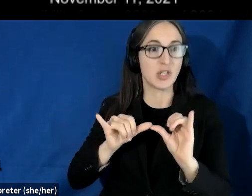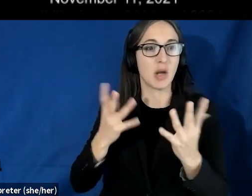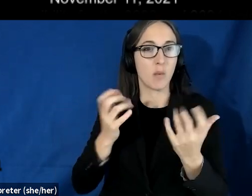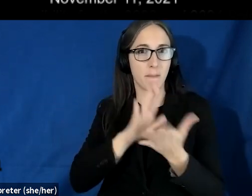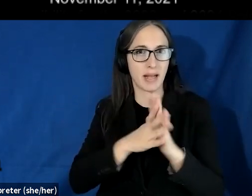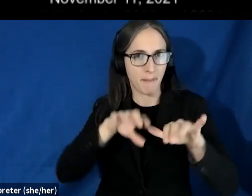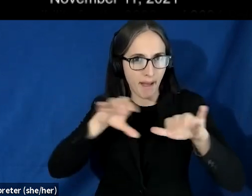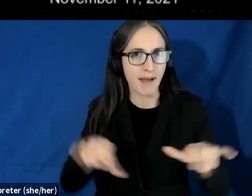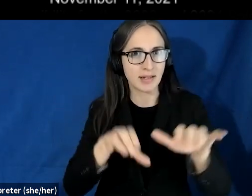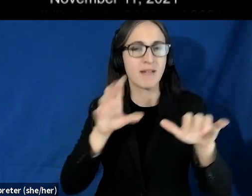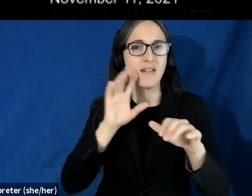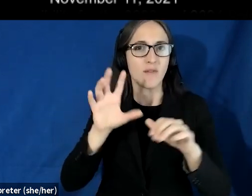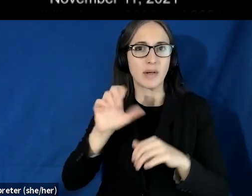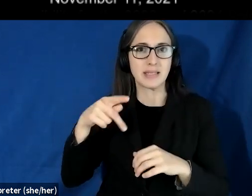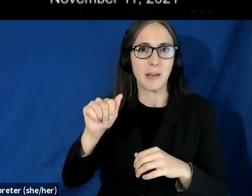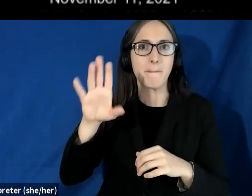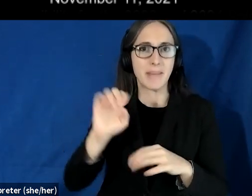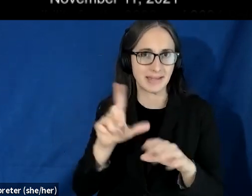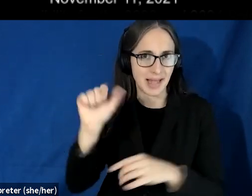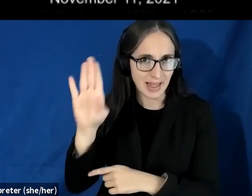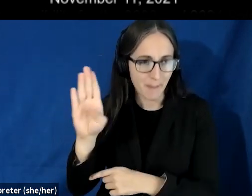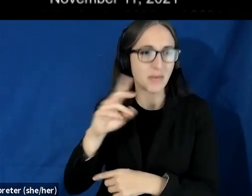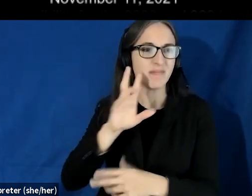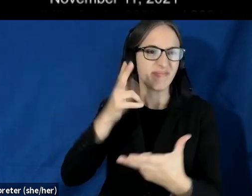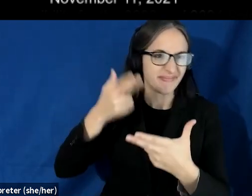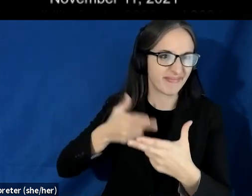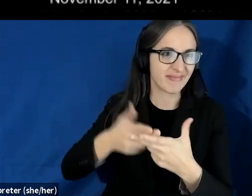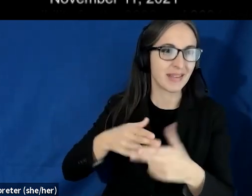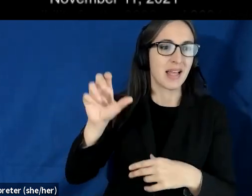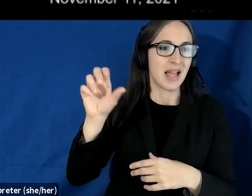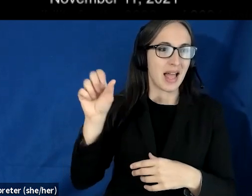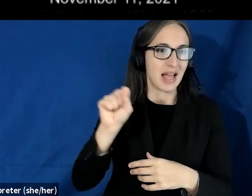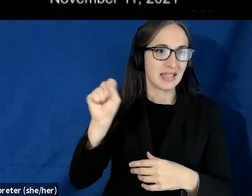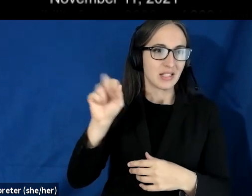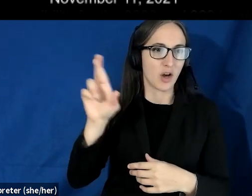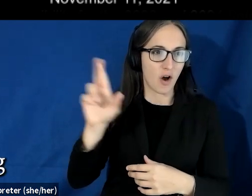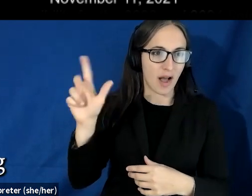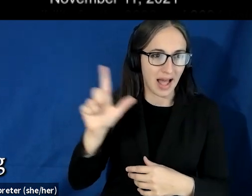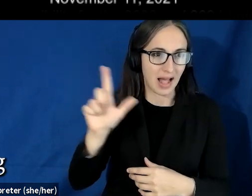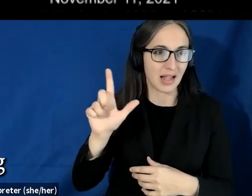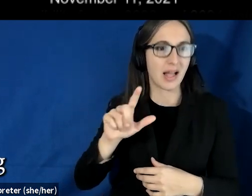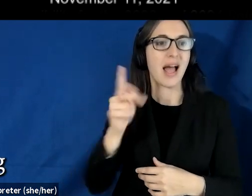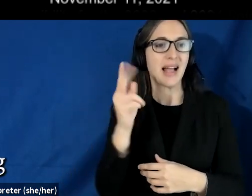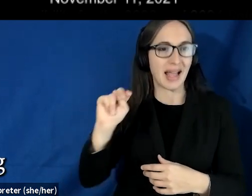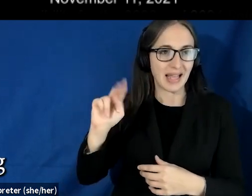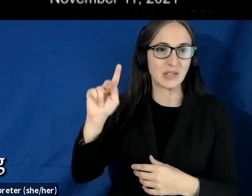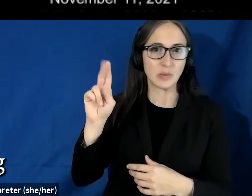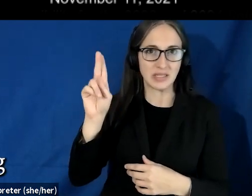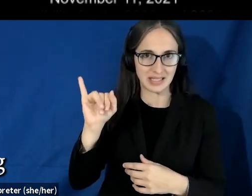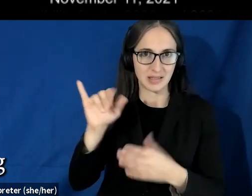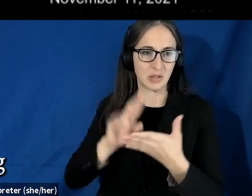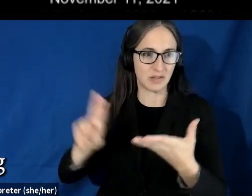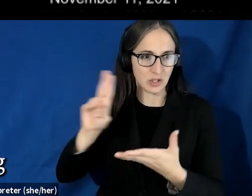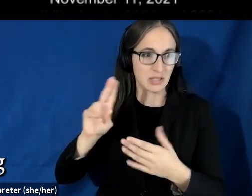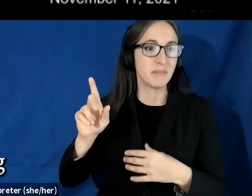laboratory known as SRL of KNTU. And I've been CubeSat team leader, HIL engineer, which is hardware in